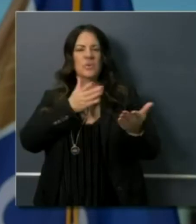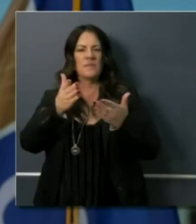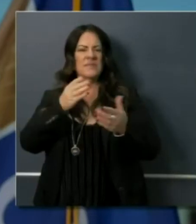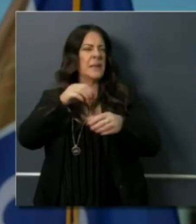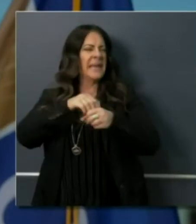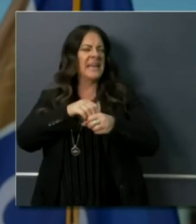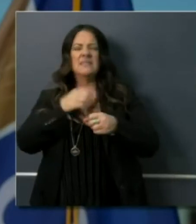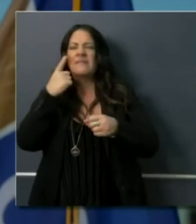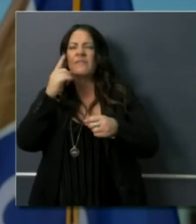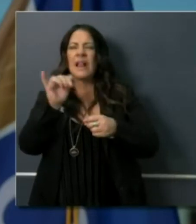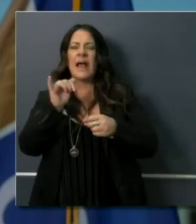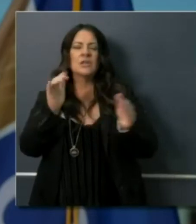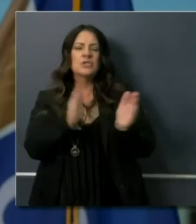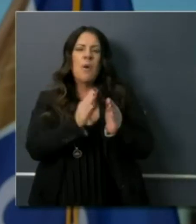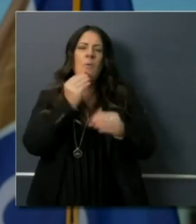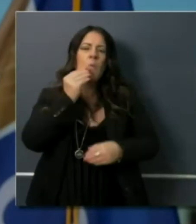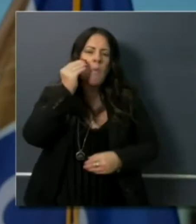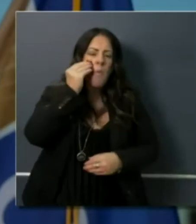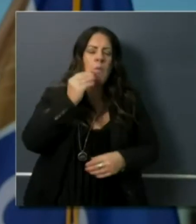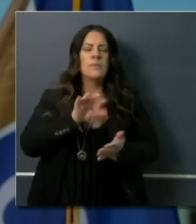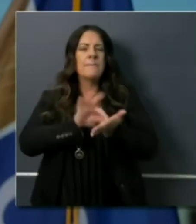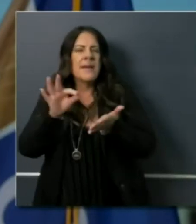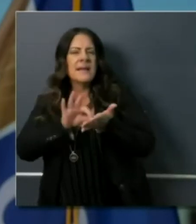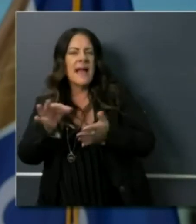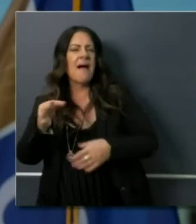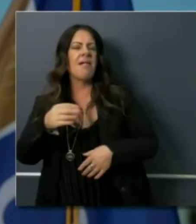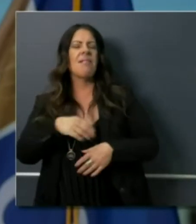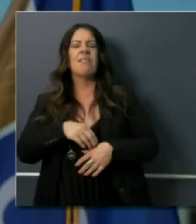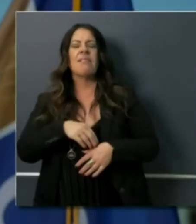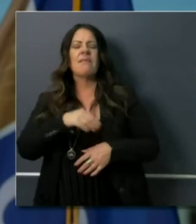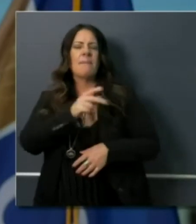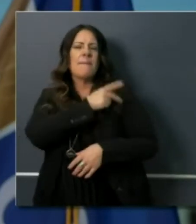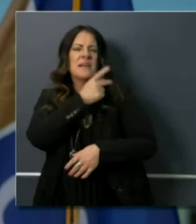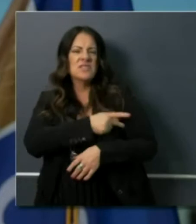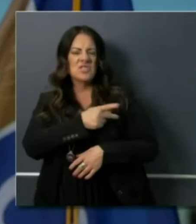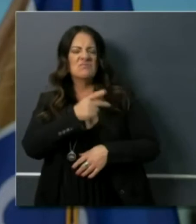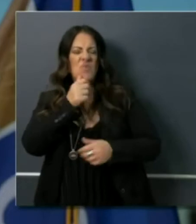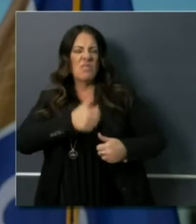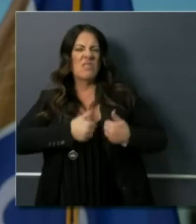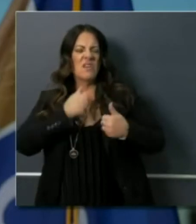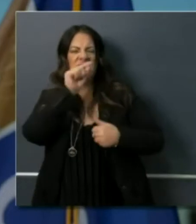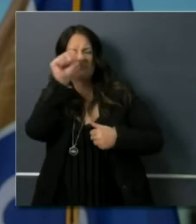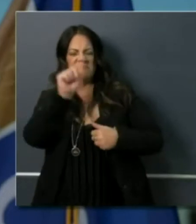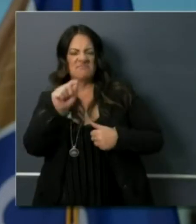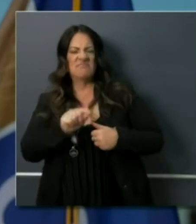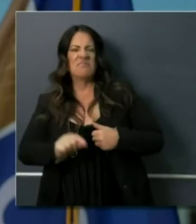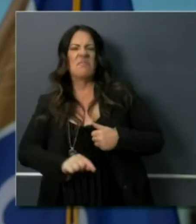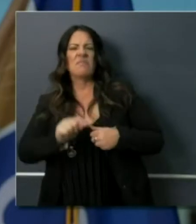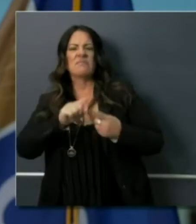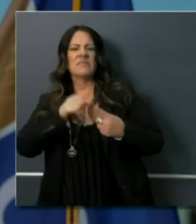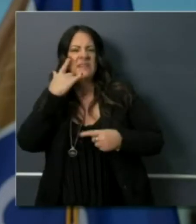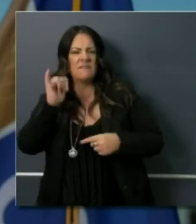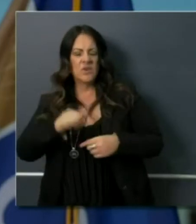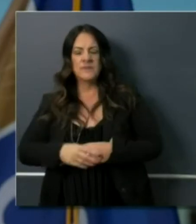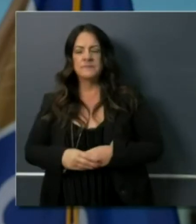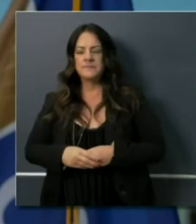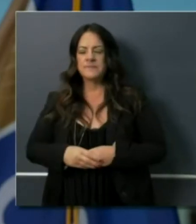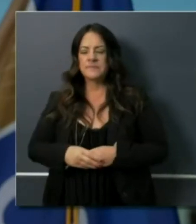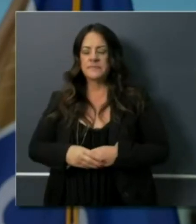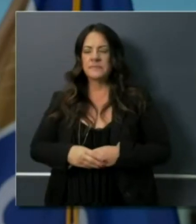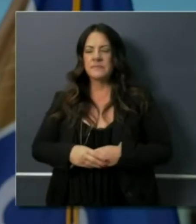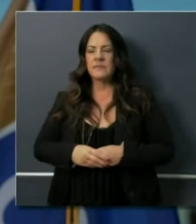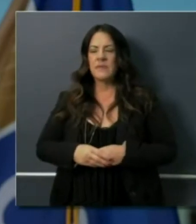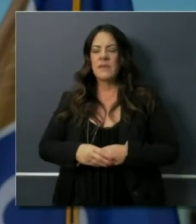mostly Medi-Cal patients, all throughout the state of California. There's a census capacity just in those